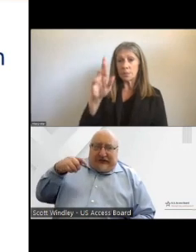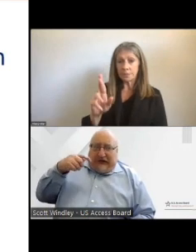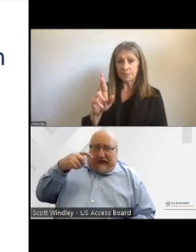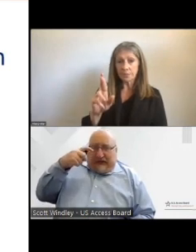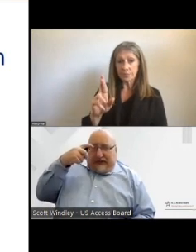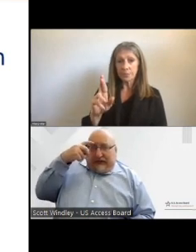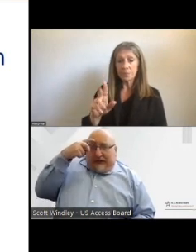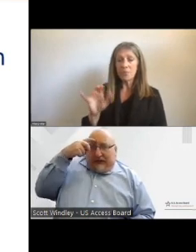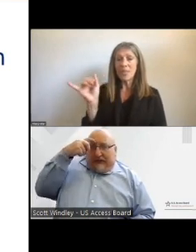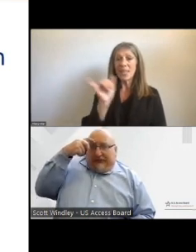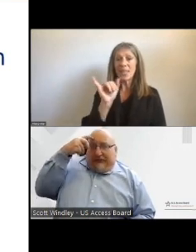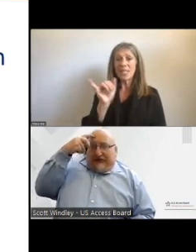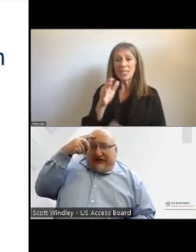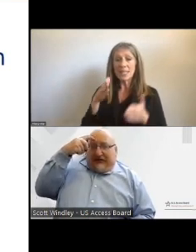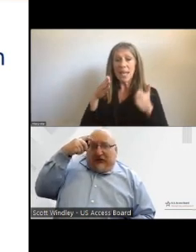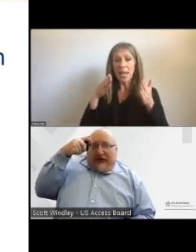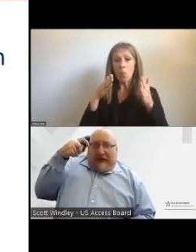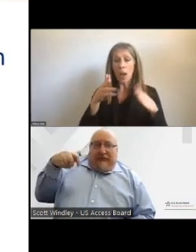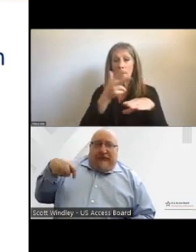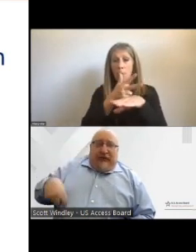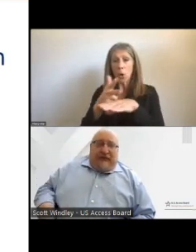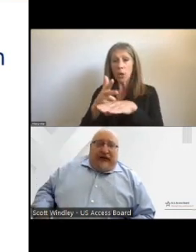99.9% of lift or ramp